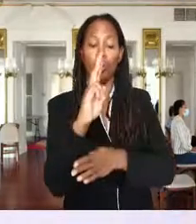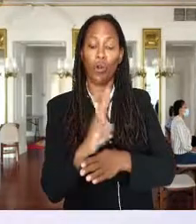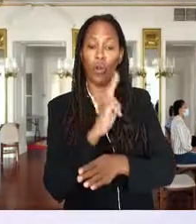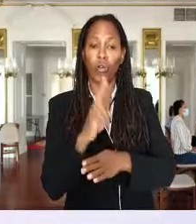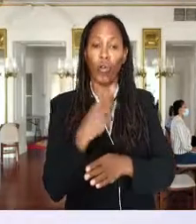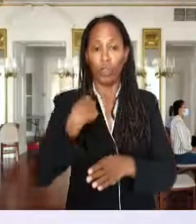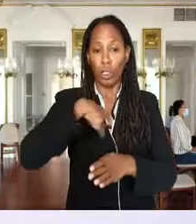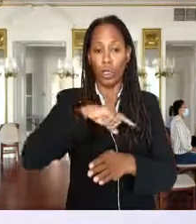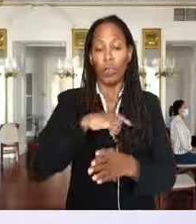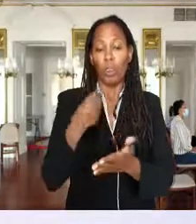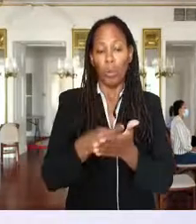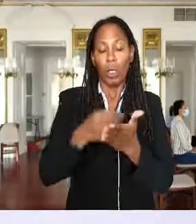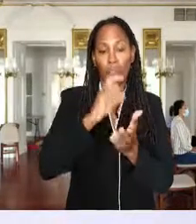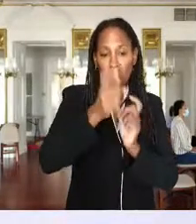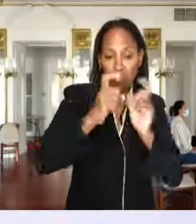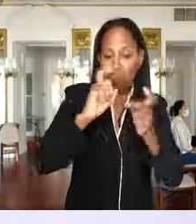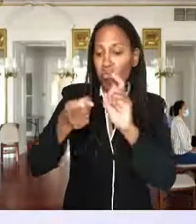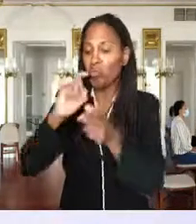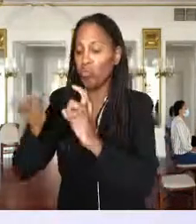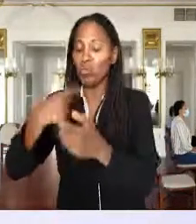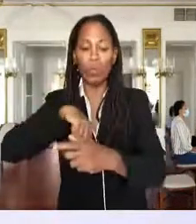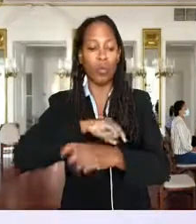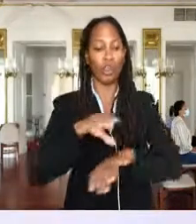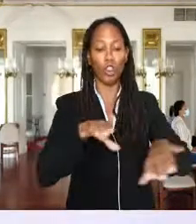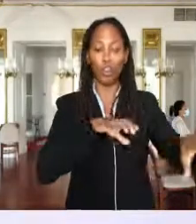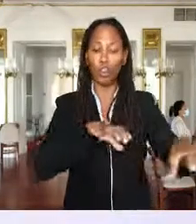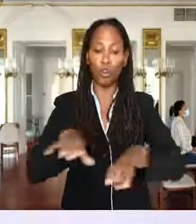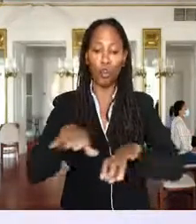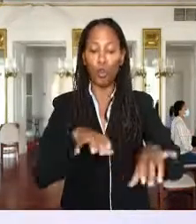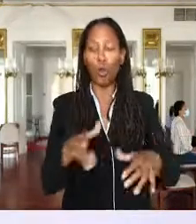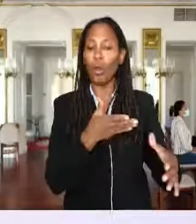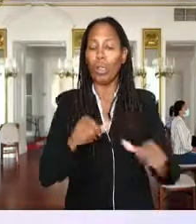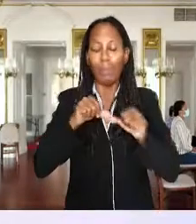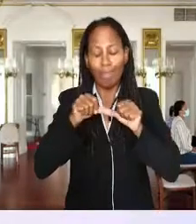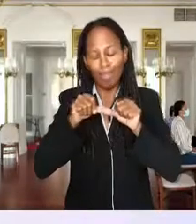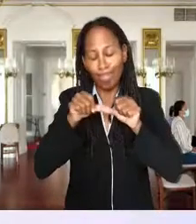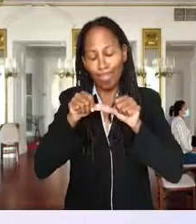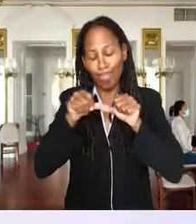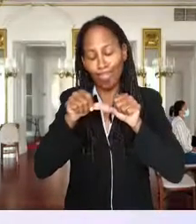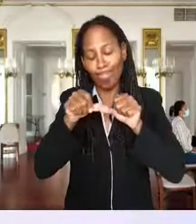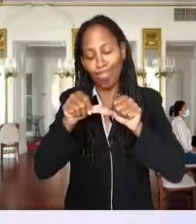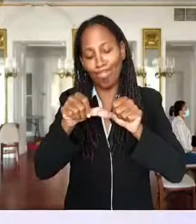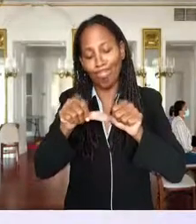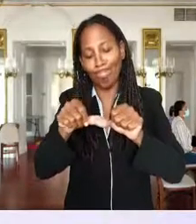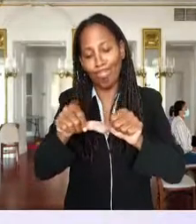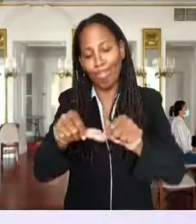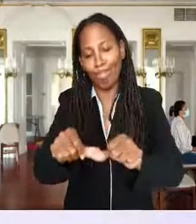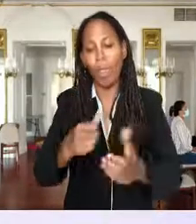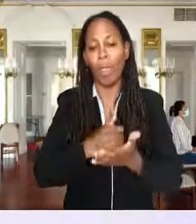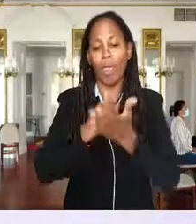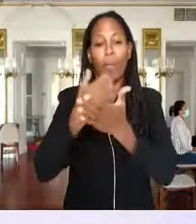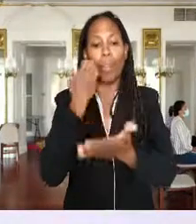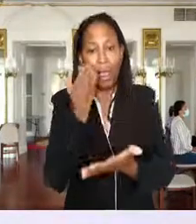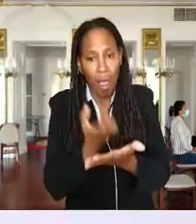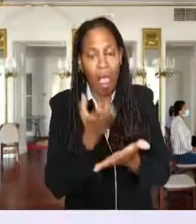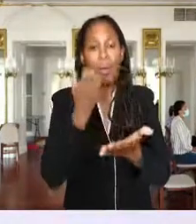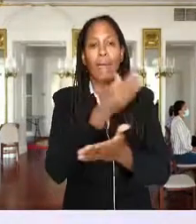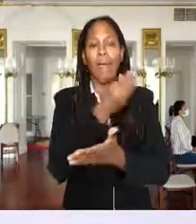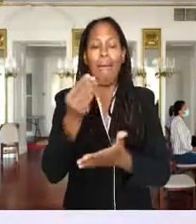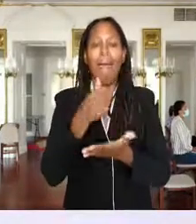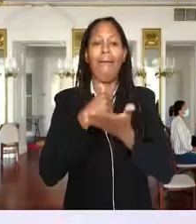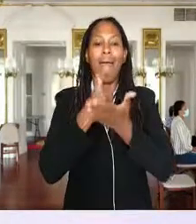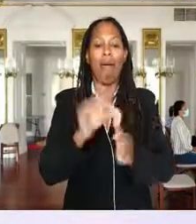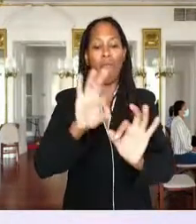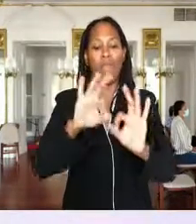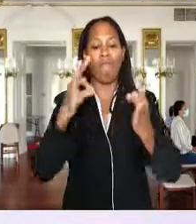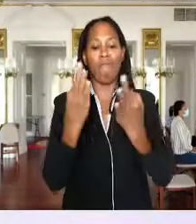gave money. We've been doing things continuously in order to keep the economy afloat and your